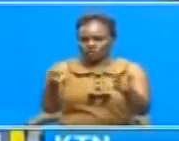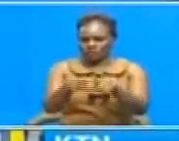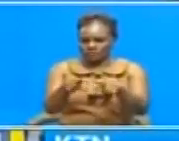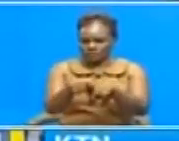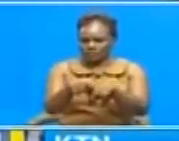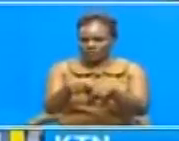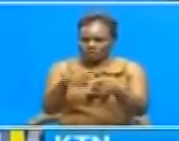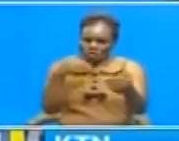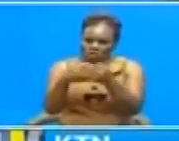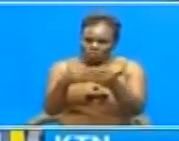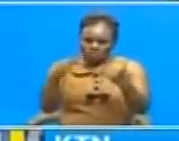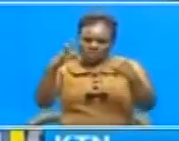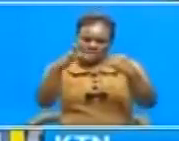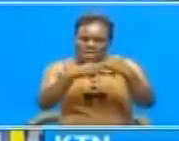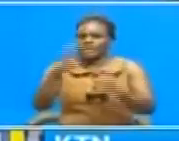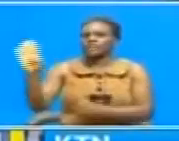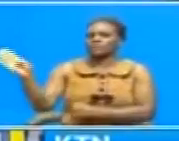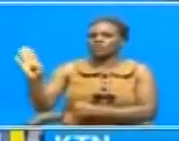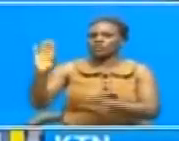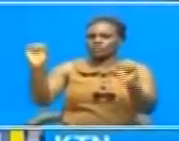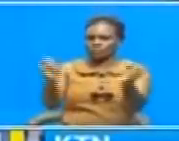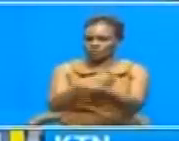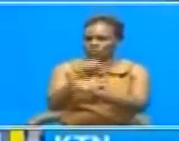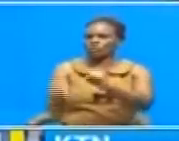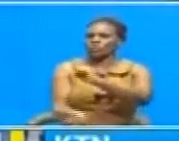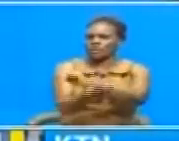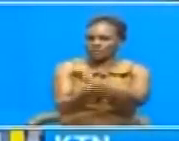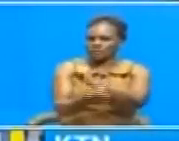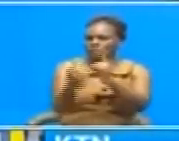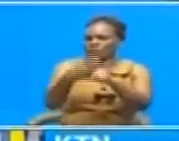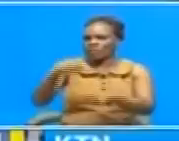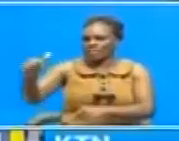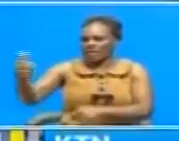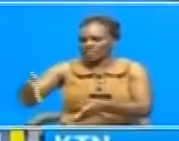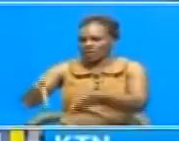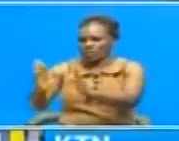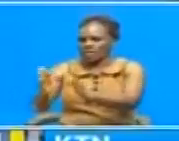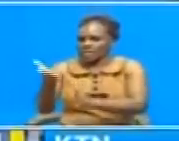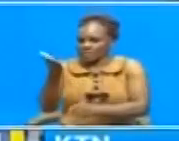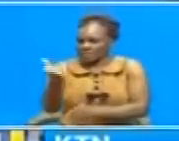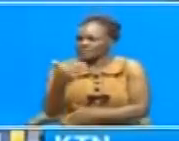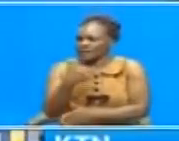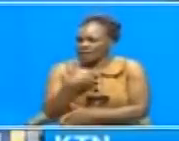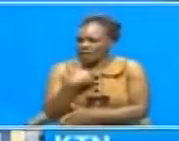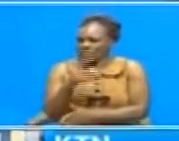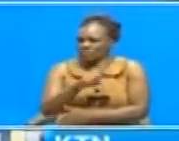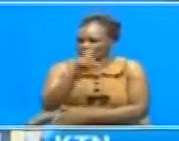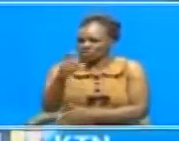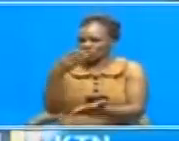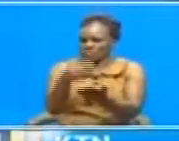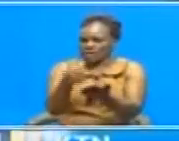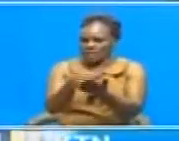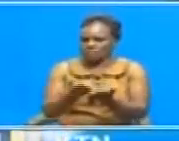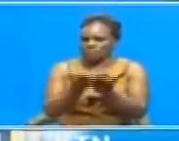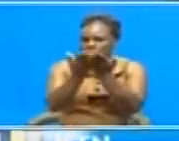an estimated 8 billion shillings annually cannot be accounted for from formal channels. This is casting a light into the world of money